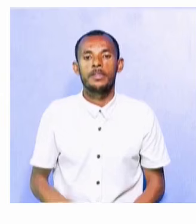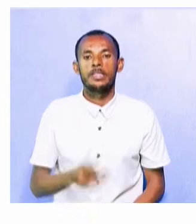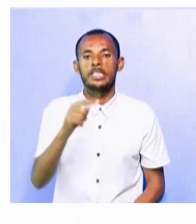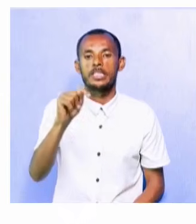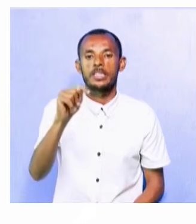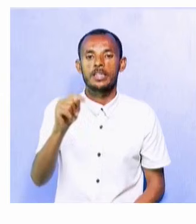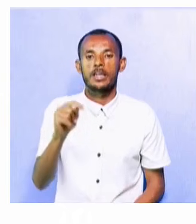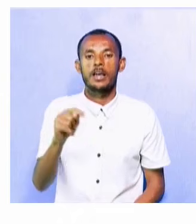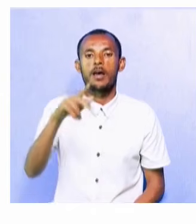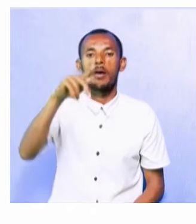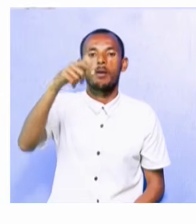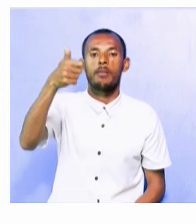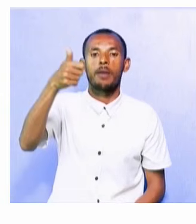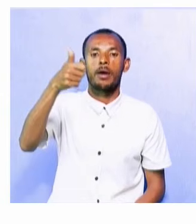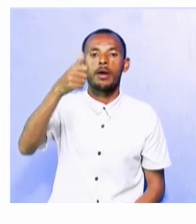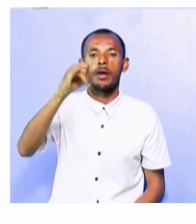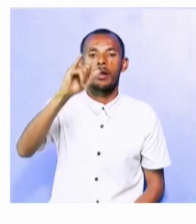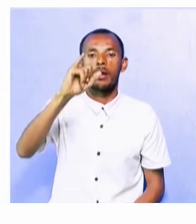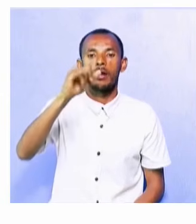the patio is